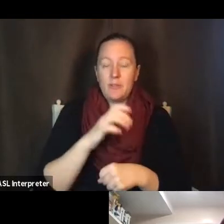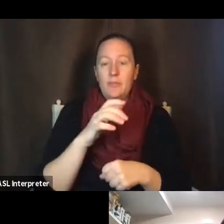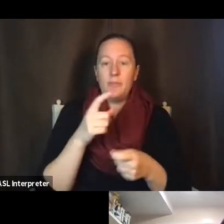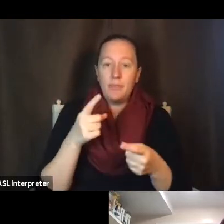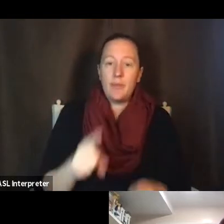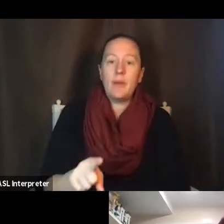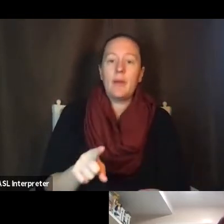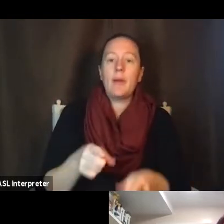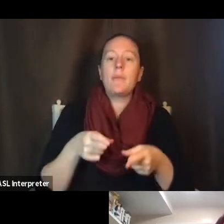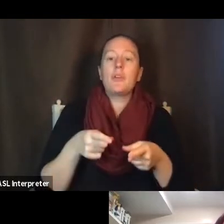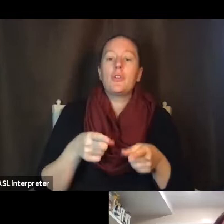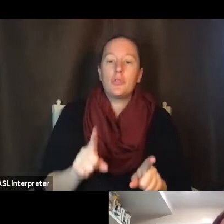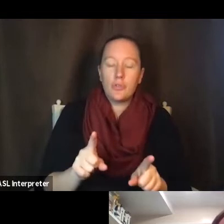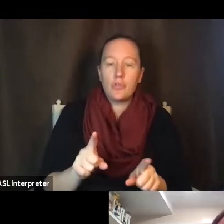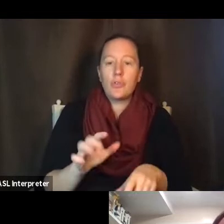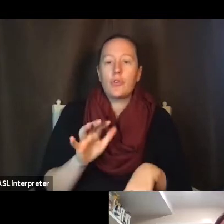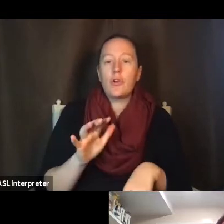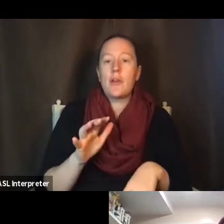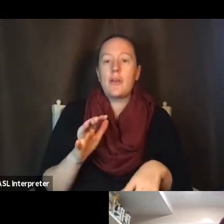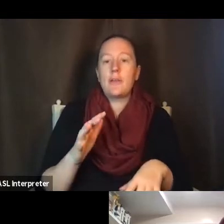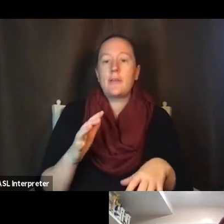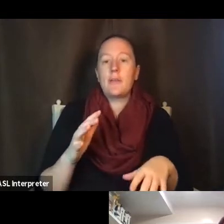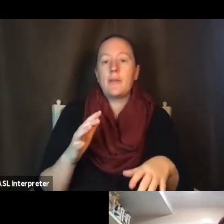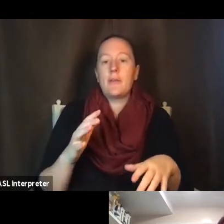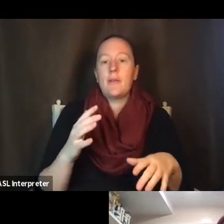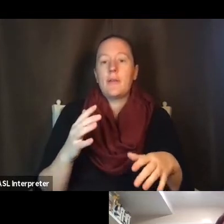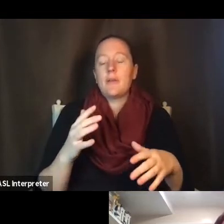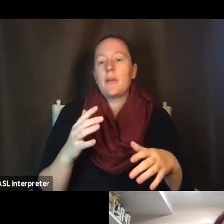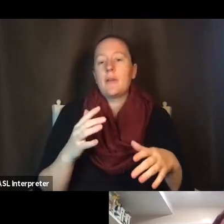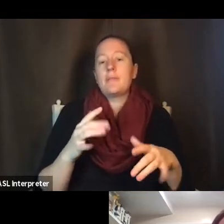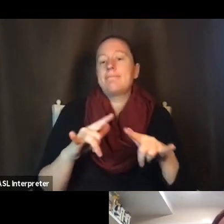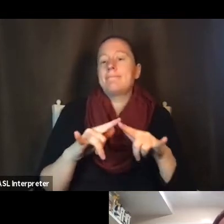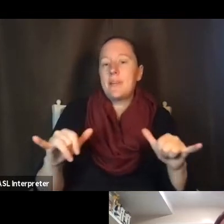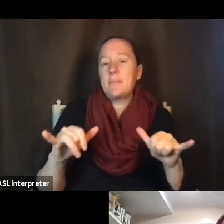place during the convening of the Governor's Behavioral Health Task Force.